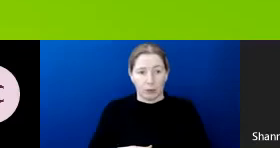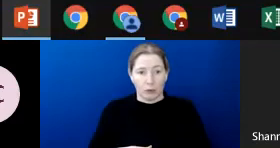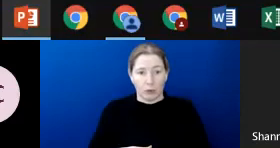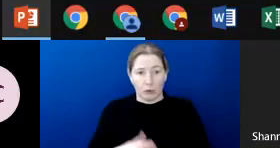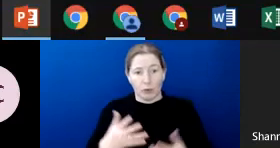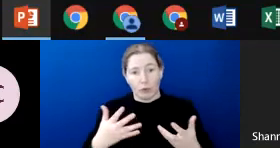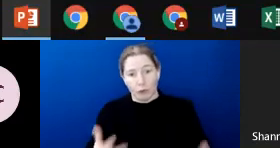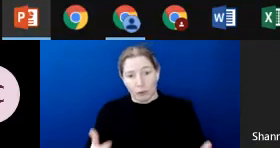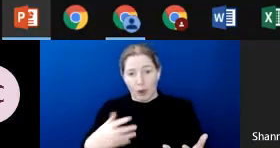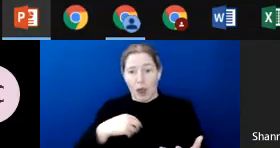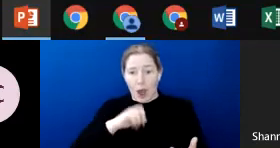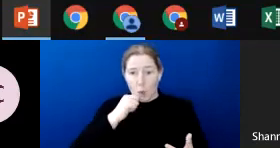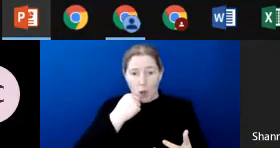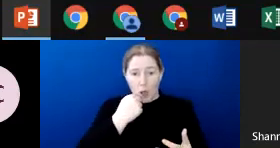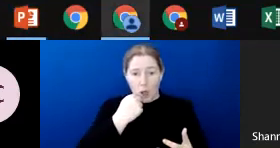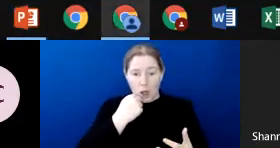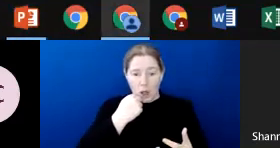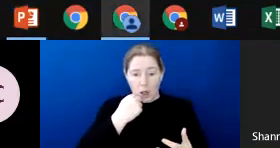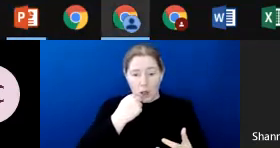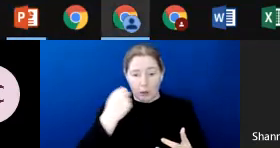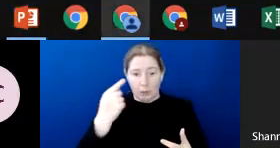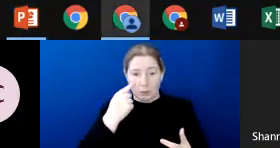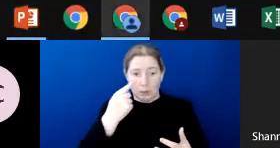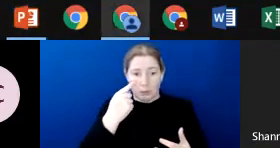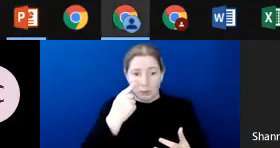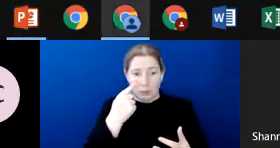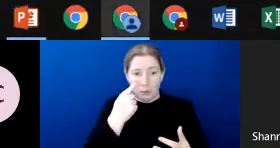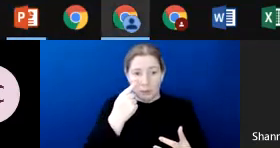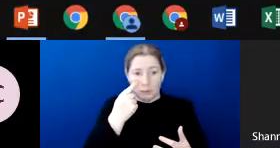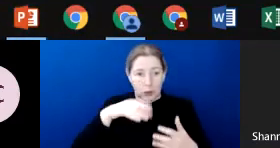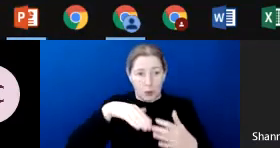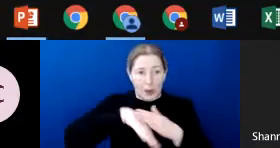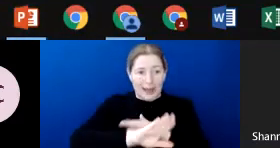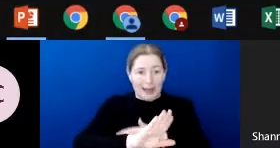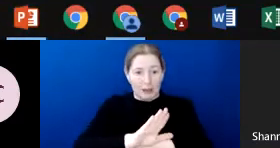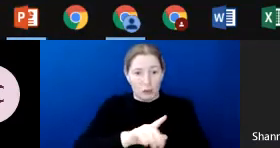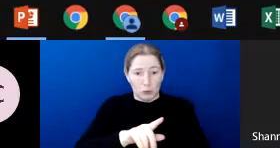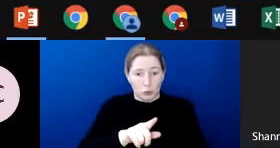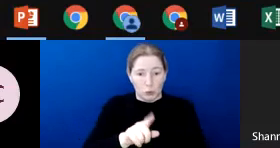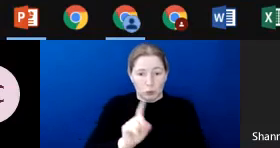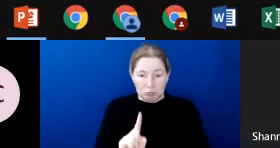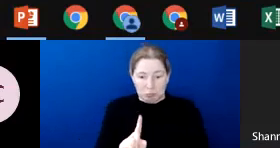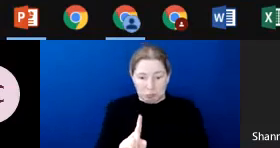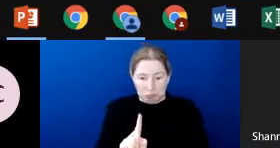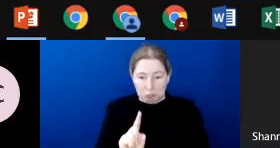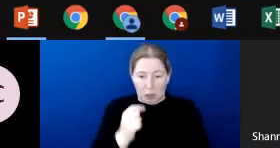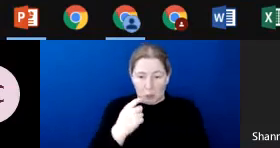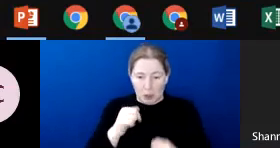So I'll just jump into just a second.